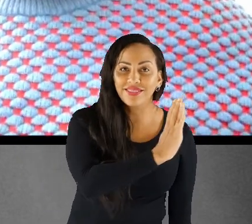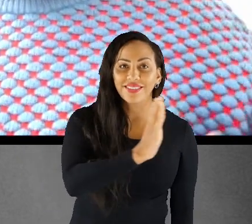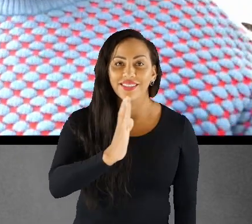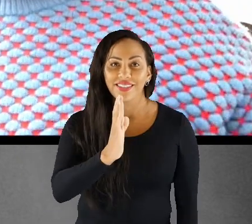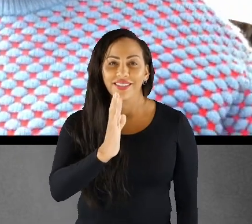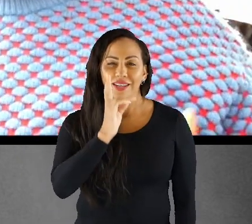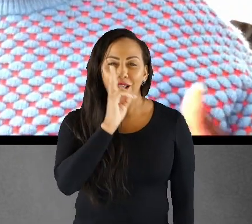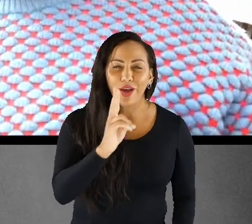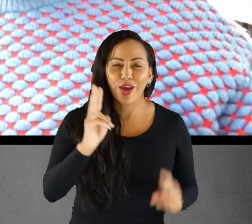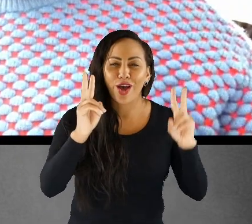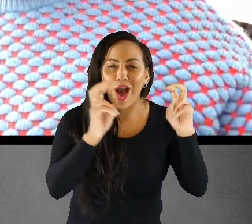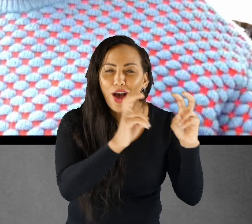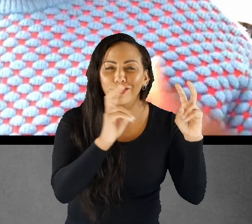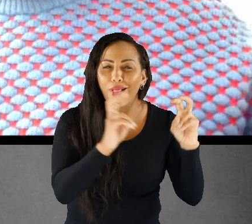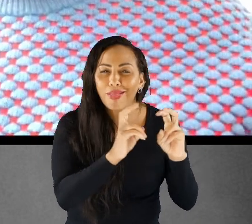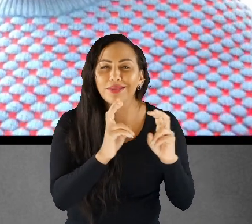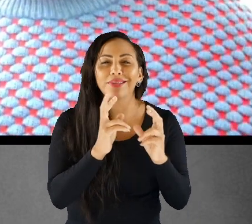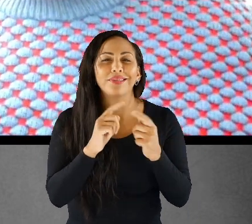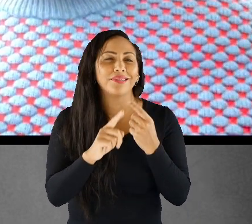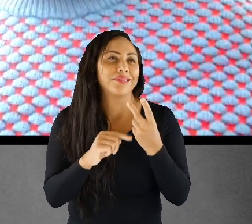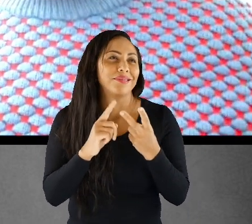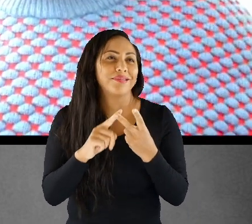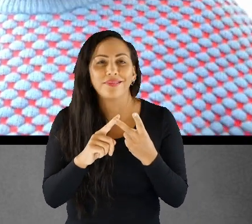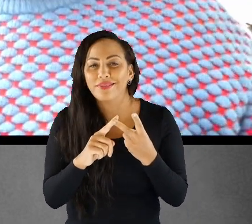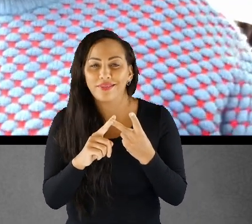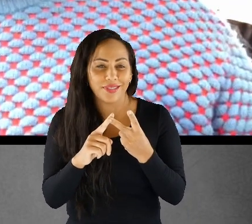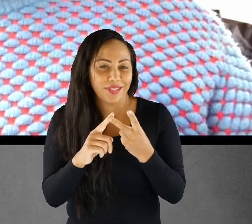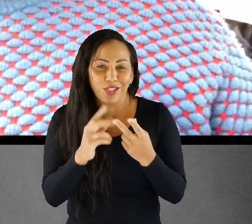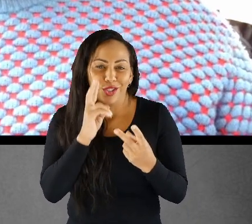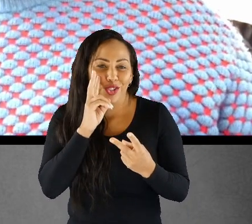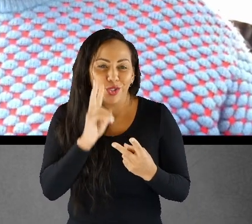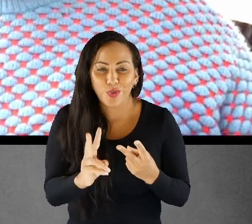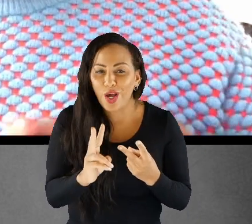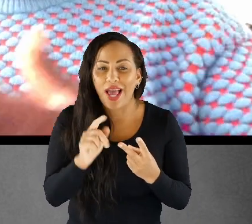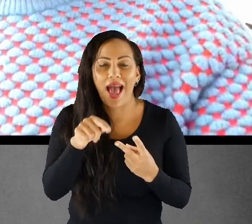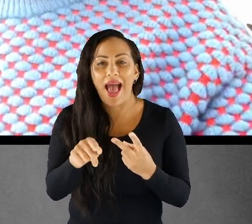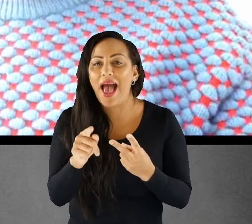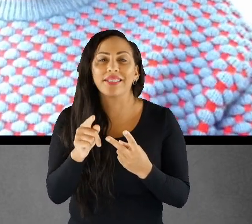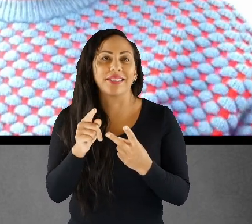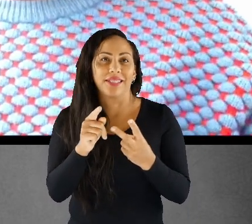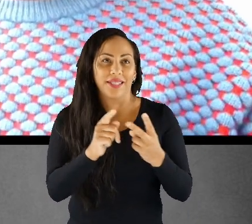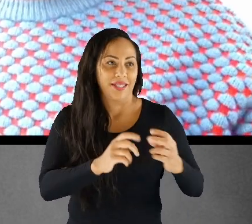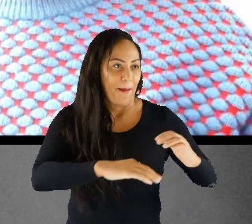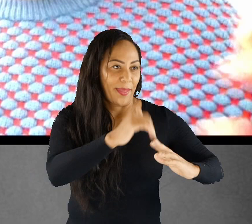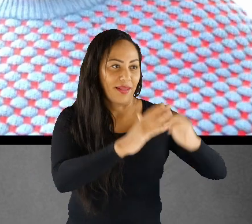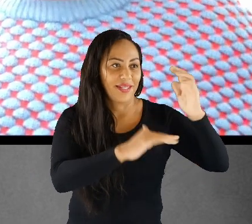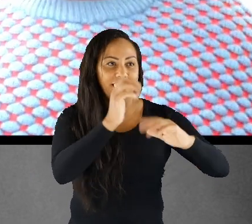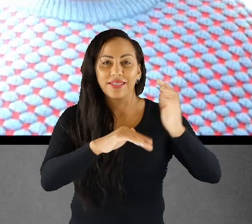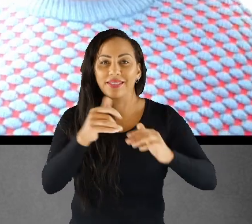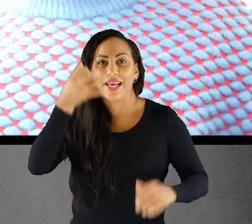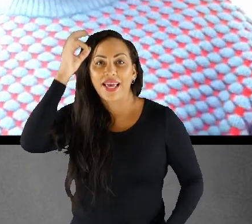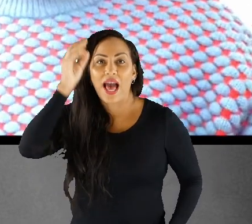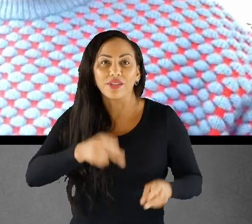Wales, you look at castles, you look at tenement buildings. You look,